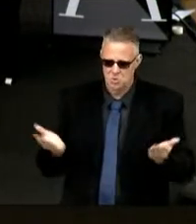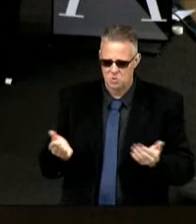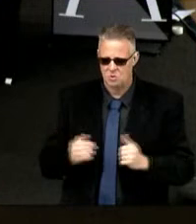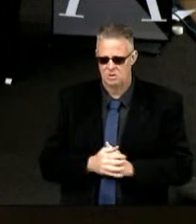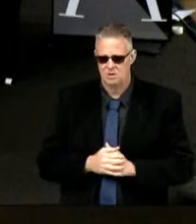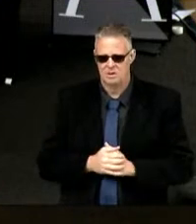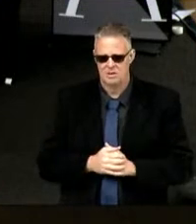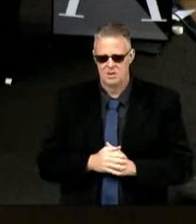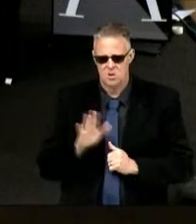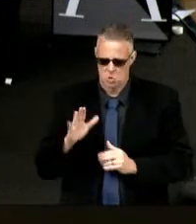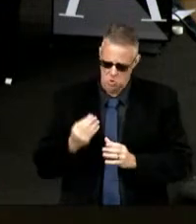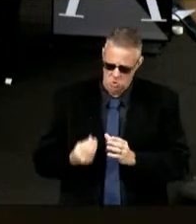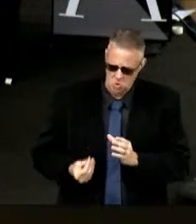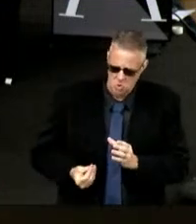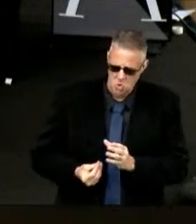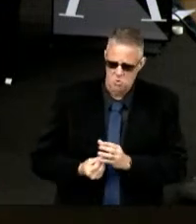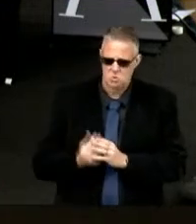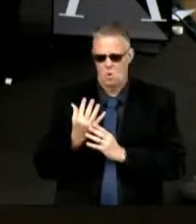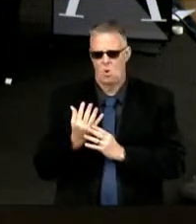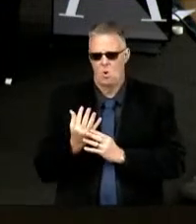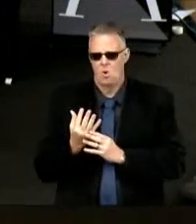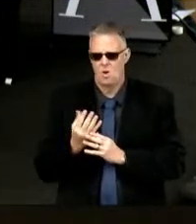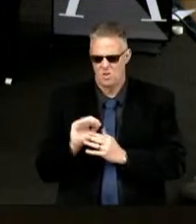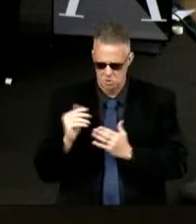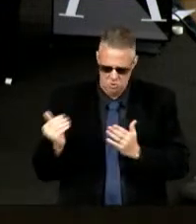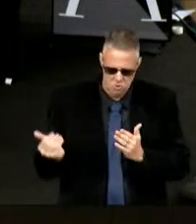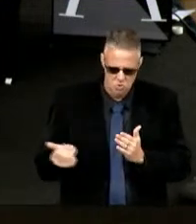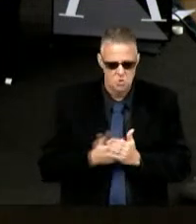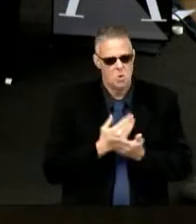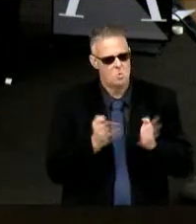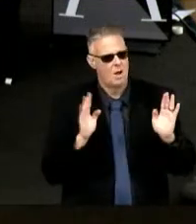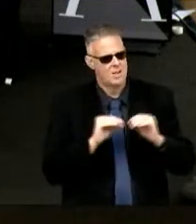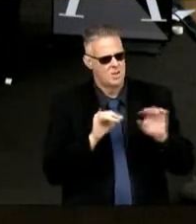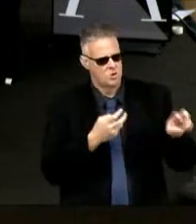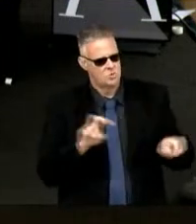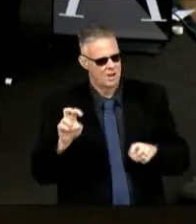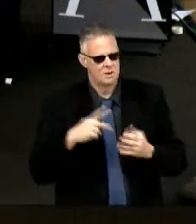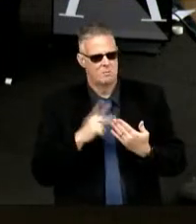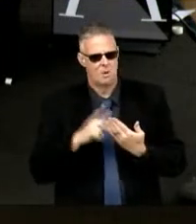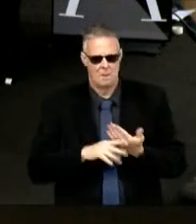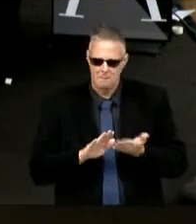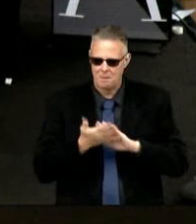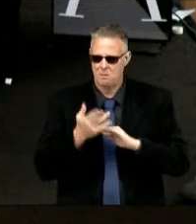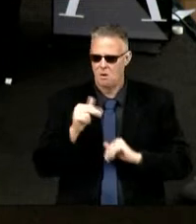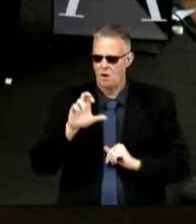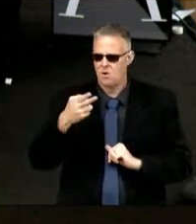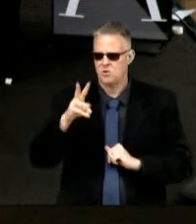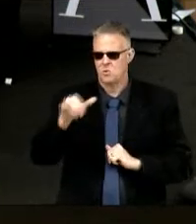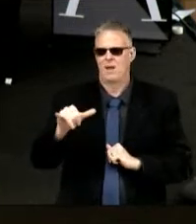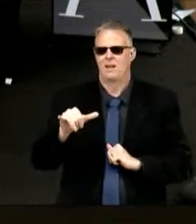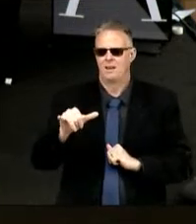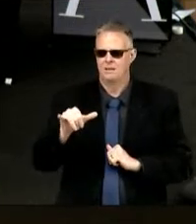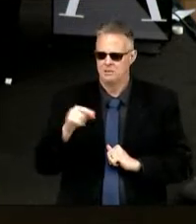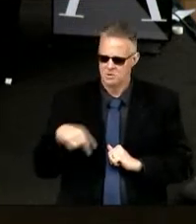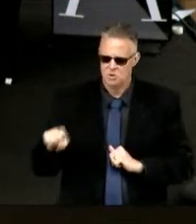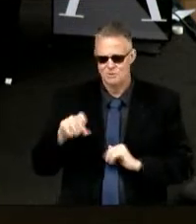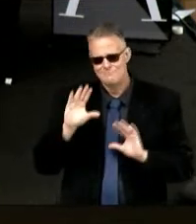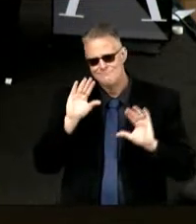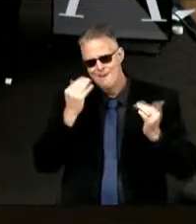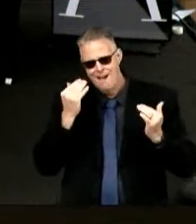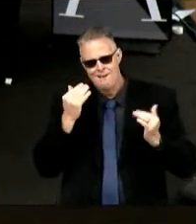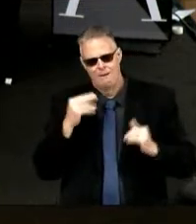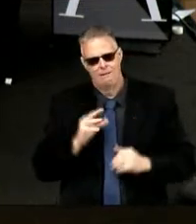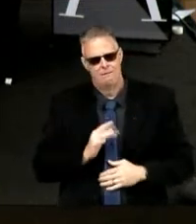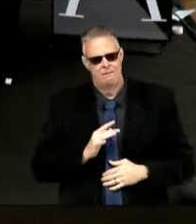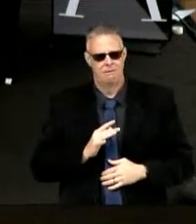growth that has taken place in the old and new wall of the transition program and now Archway Academy should make every one of you smile.